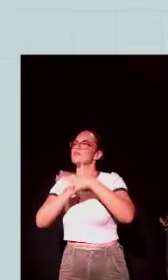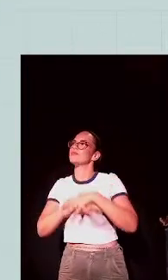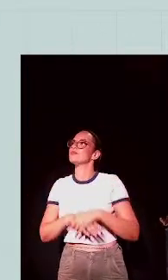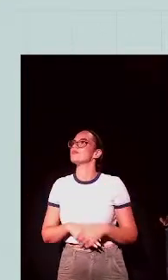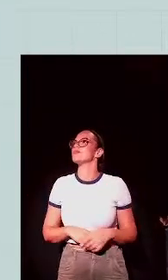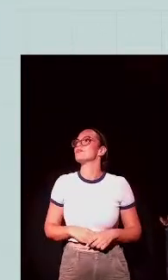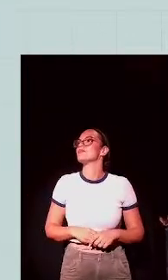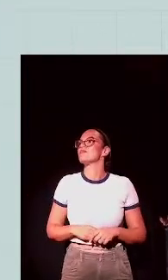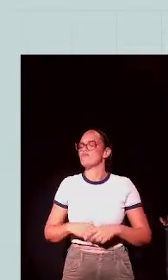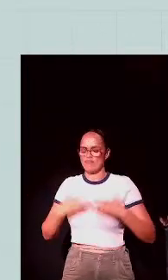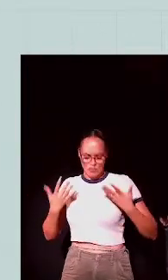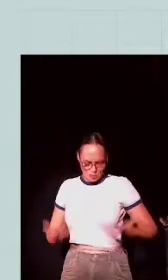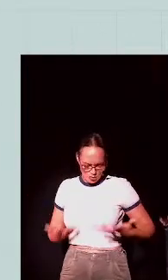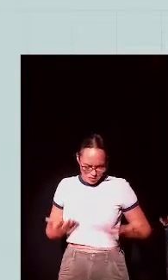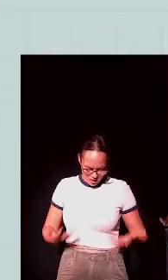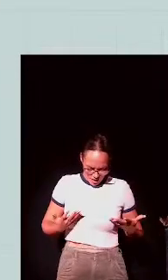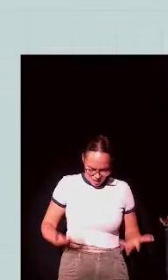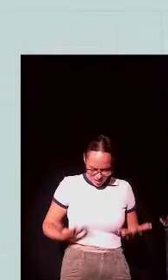Today is the day.